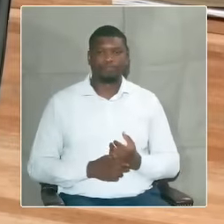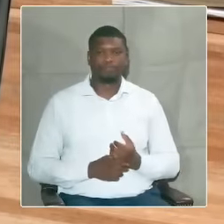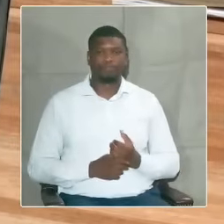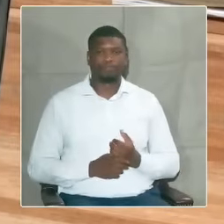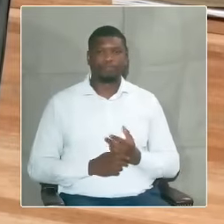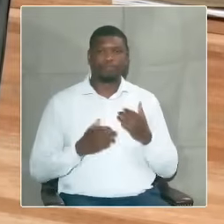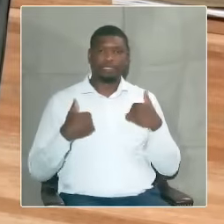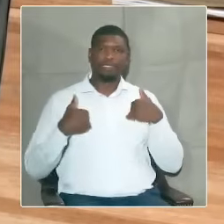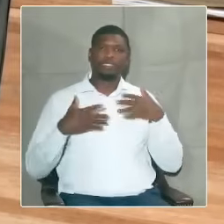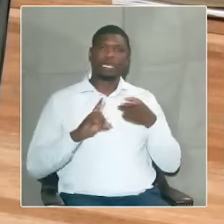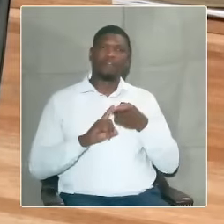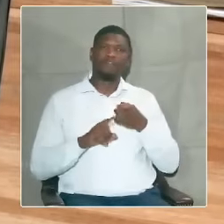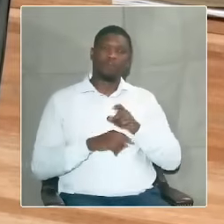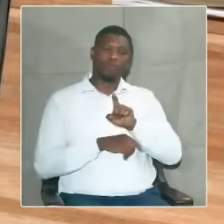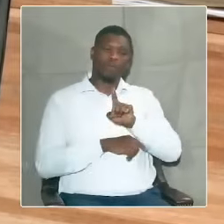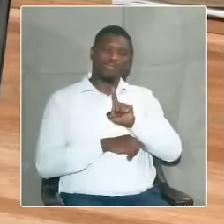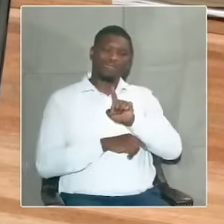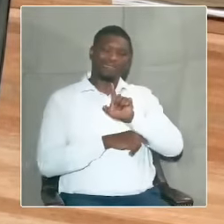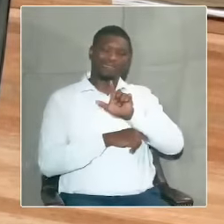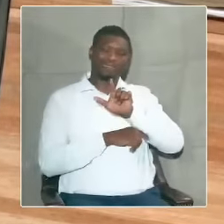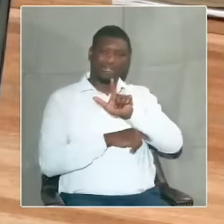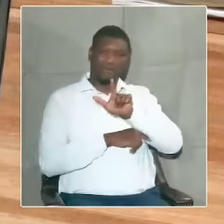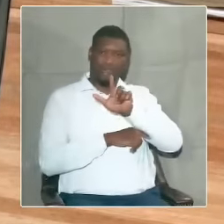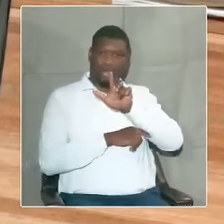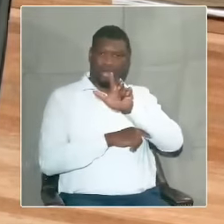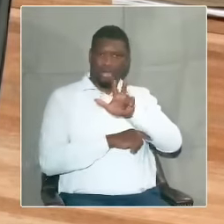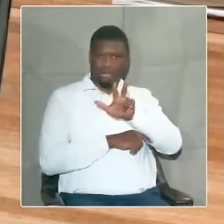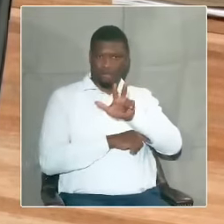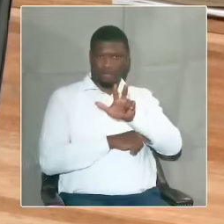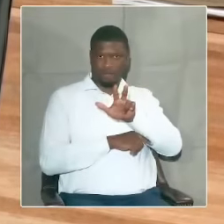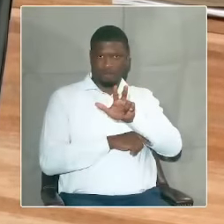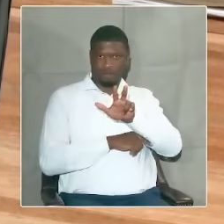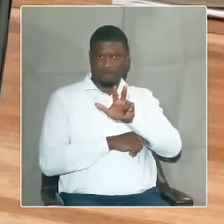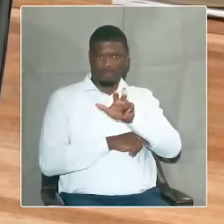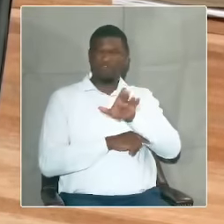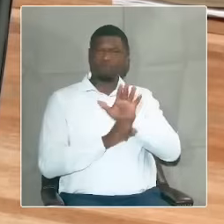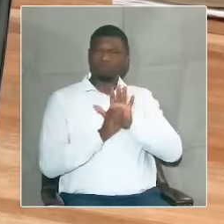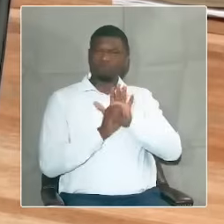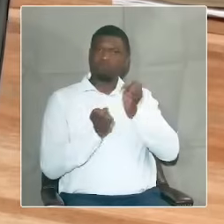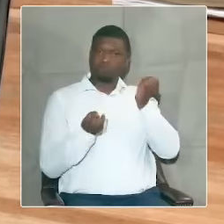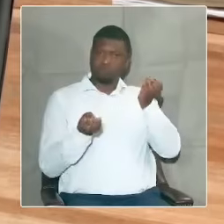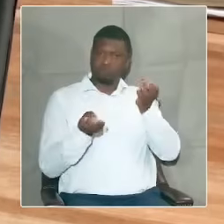Perhaps starting from 178 to give context.